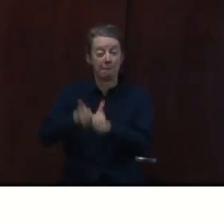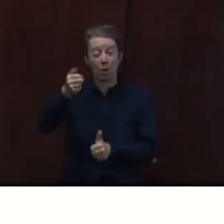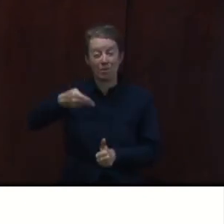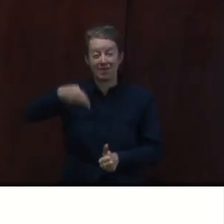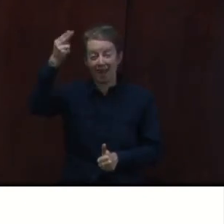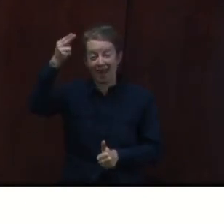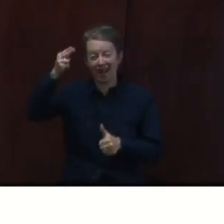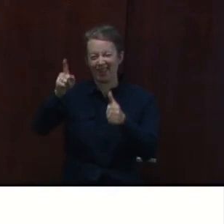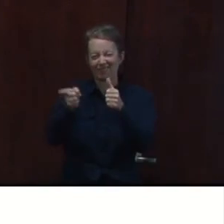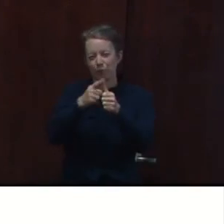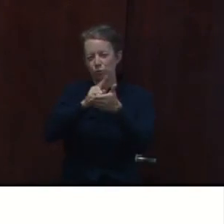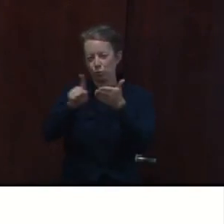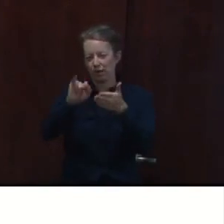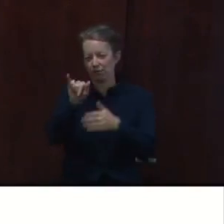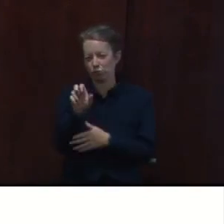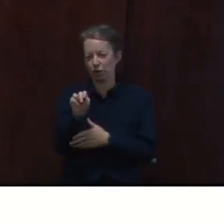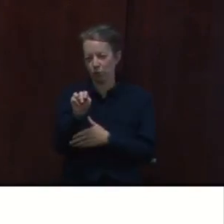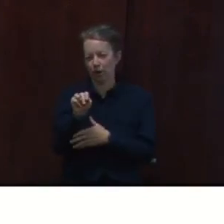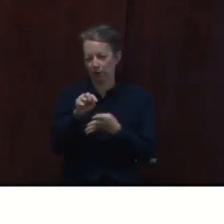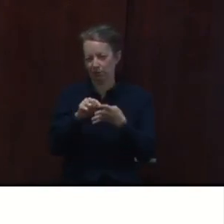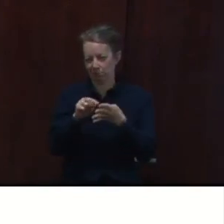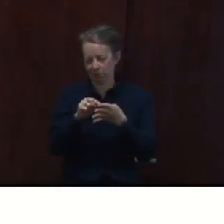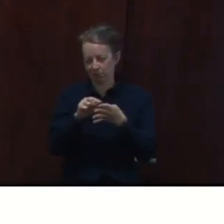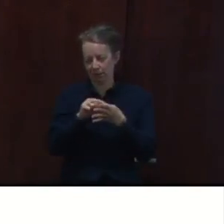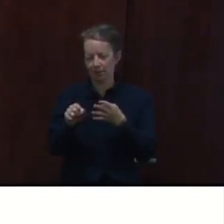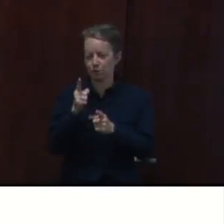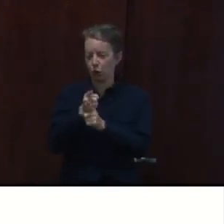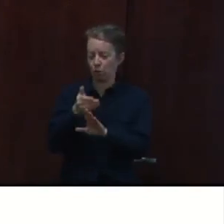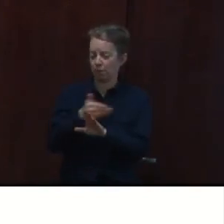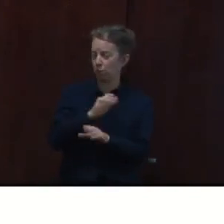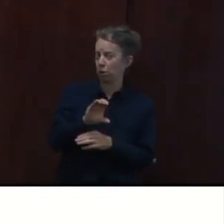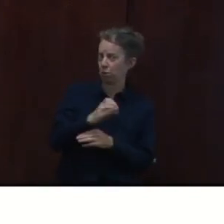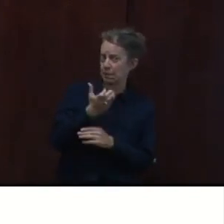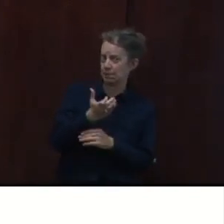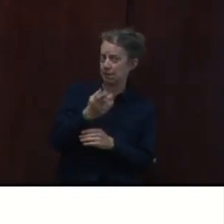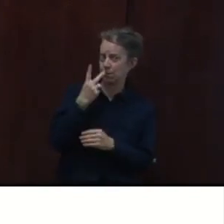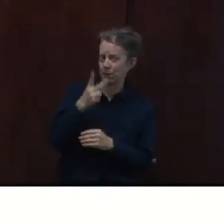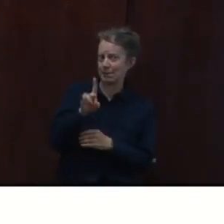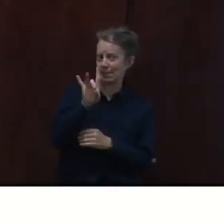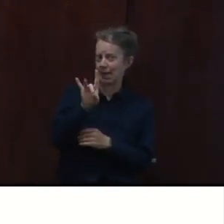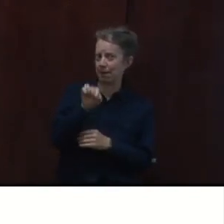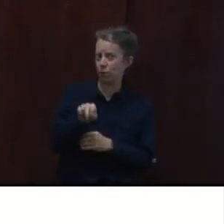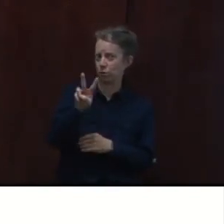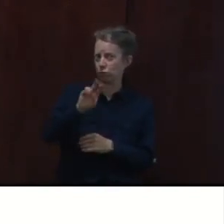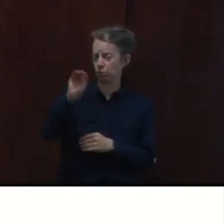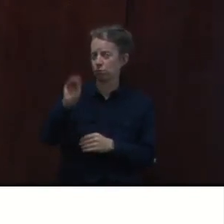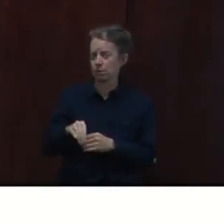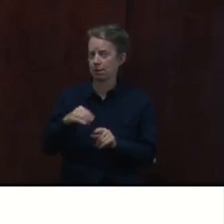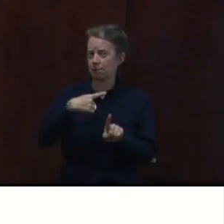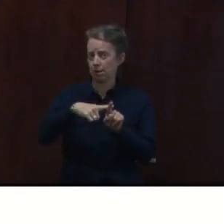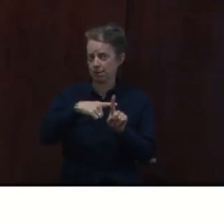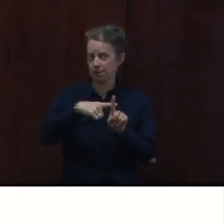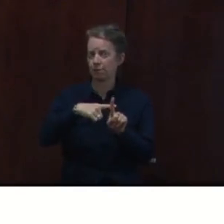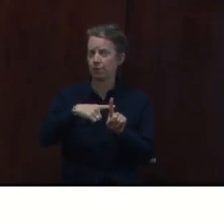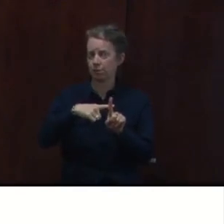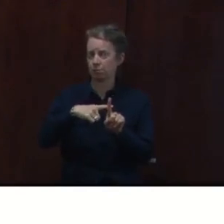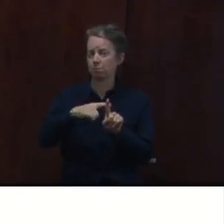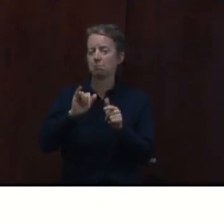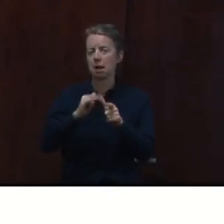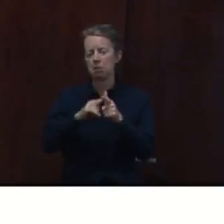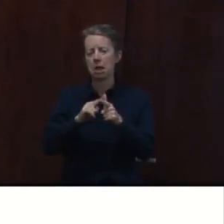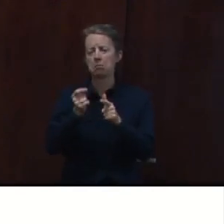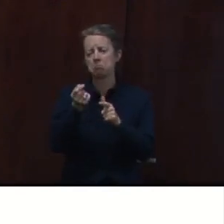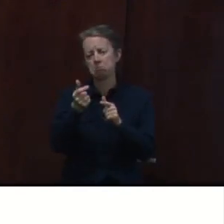January. So when we looked at right before Christmas, we were seeing our 8.2%, and that had a steady